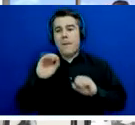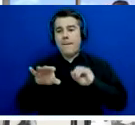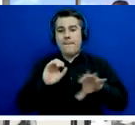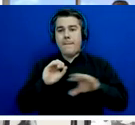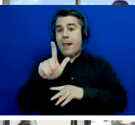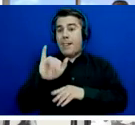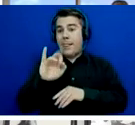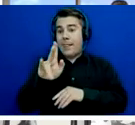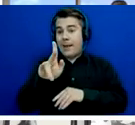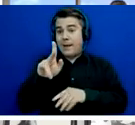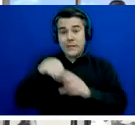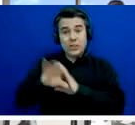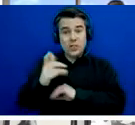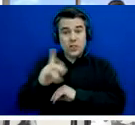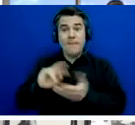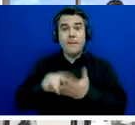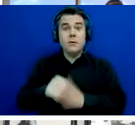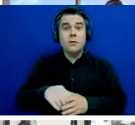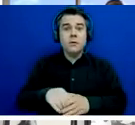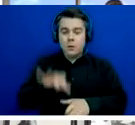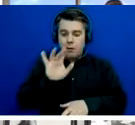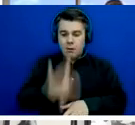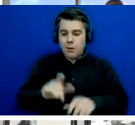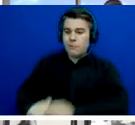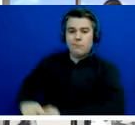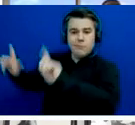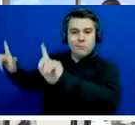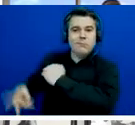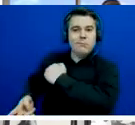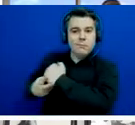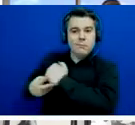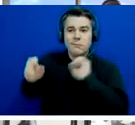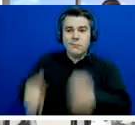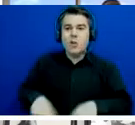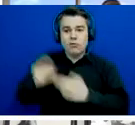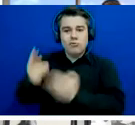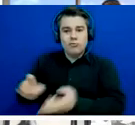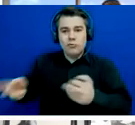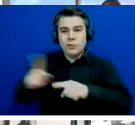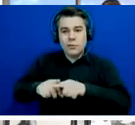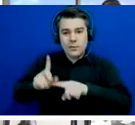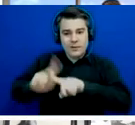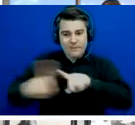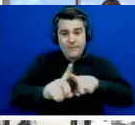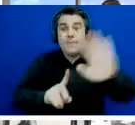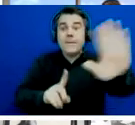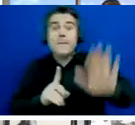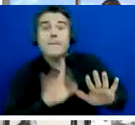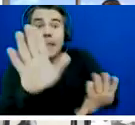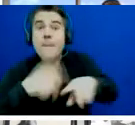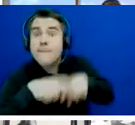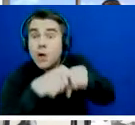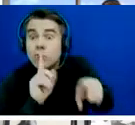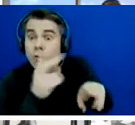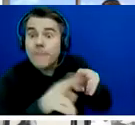that chat as well. So you don't have to go find all the resources that you have available to you. I'm going to pause it really quick. I will